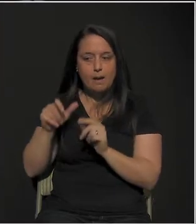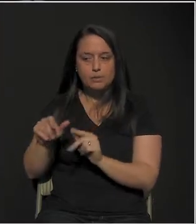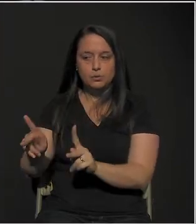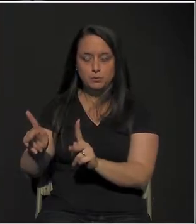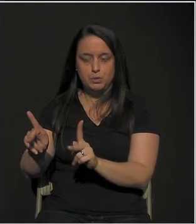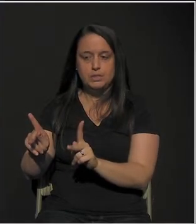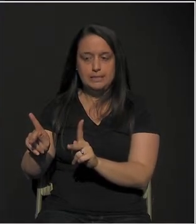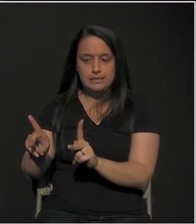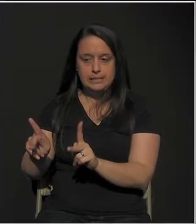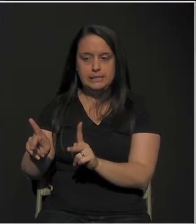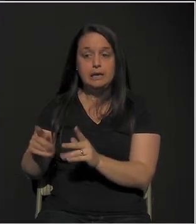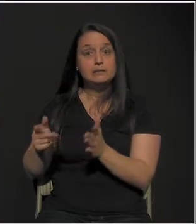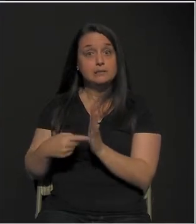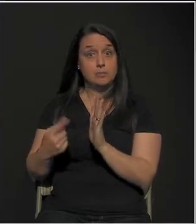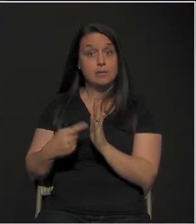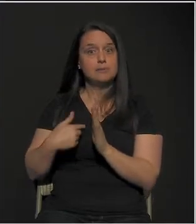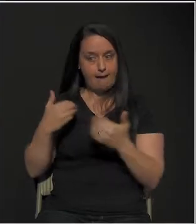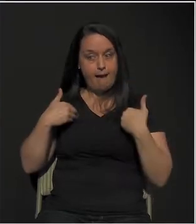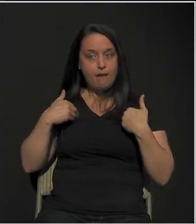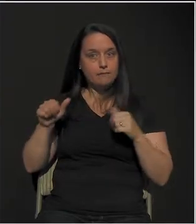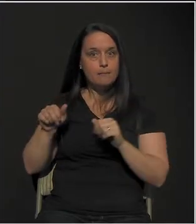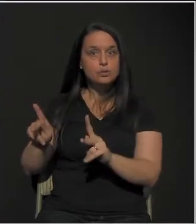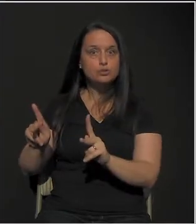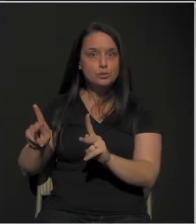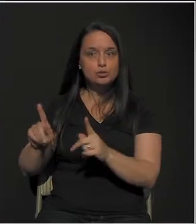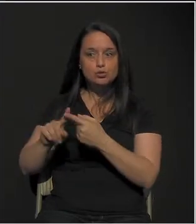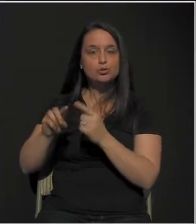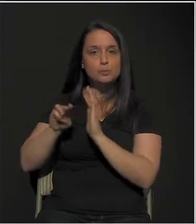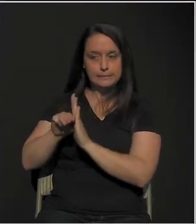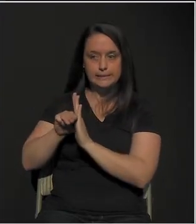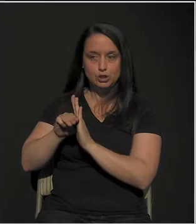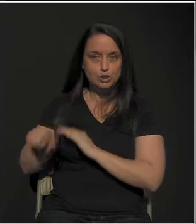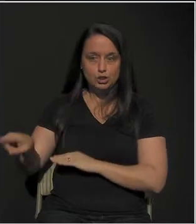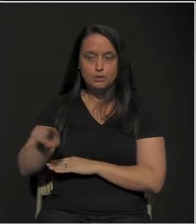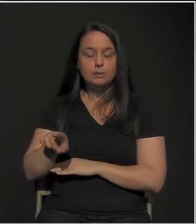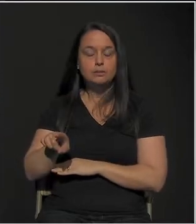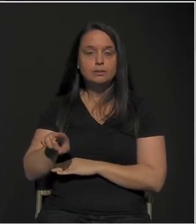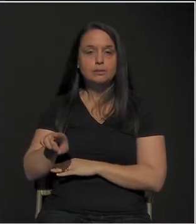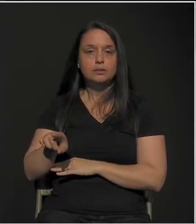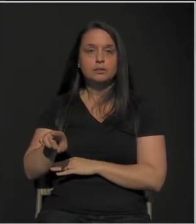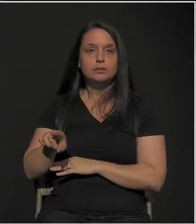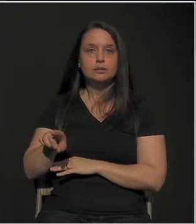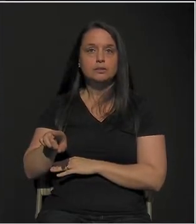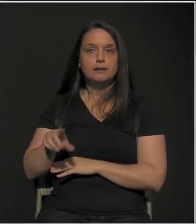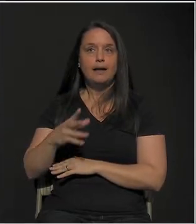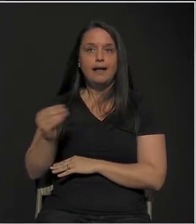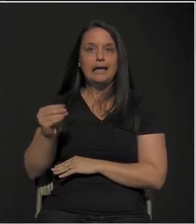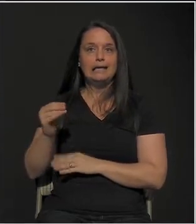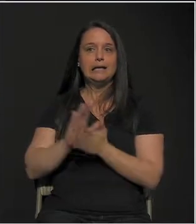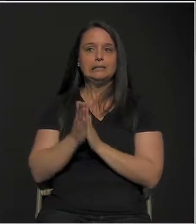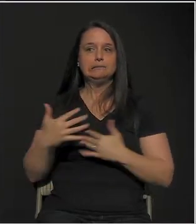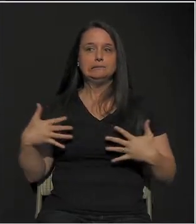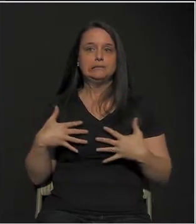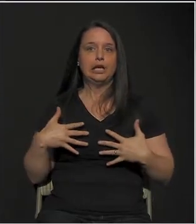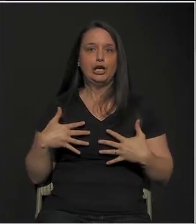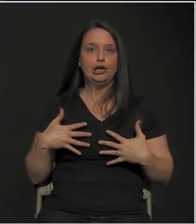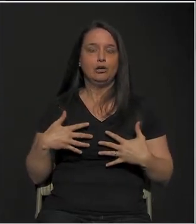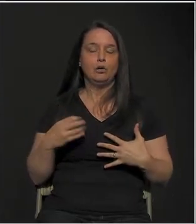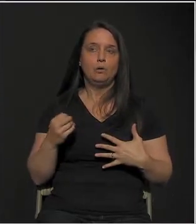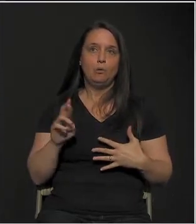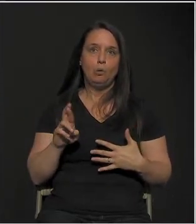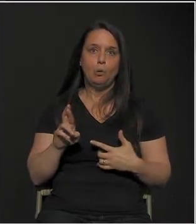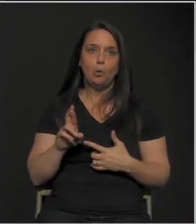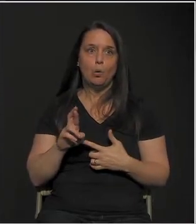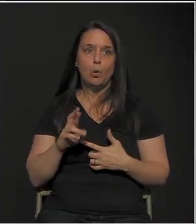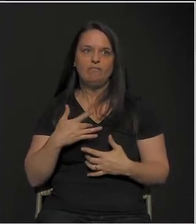opportunities. And sometimes I have the opportunities to minister to those neighbors. And I get scared. Or I